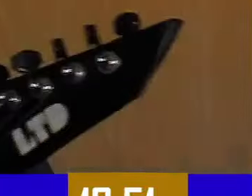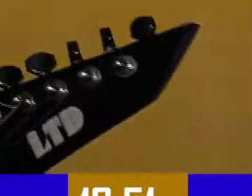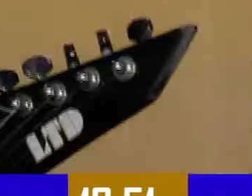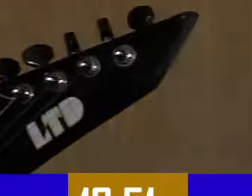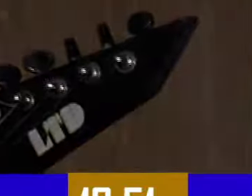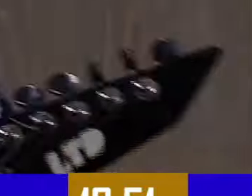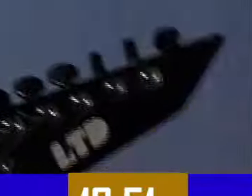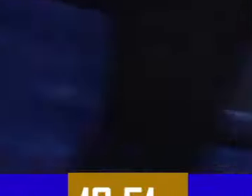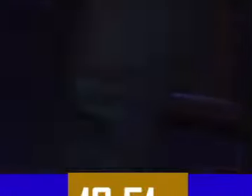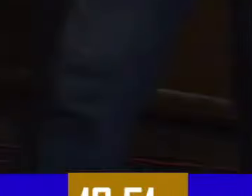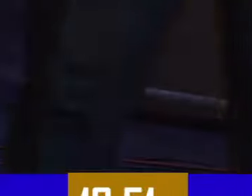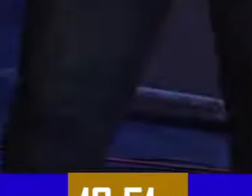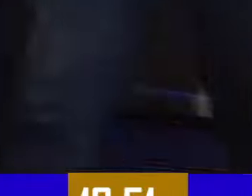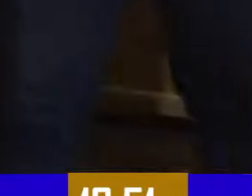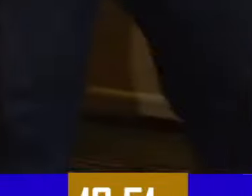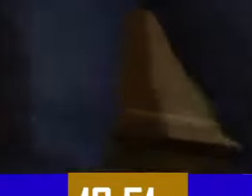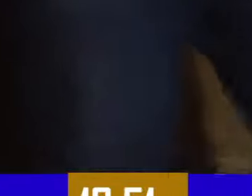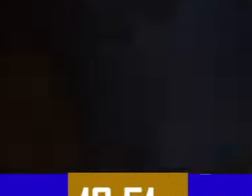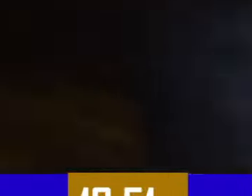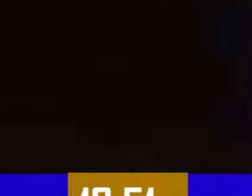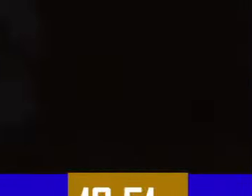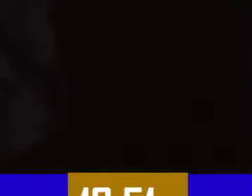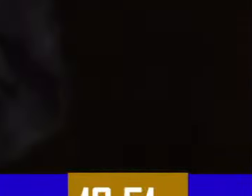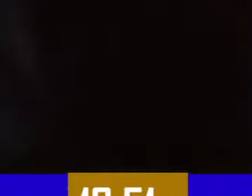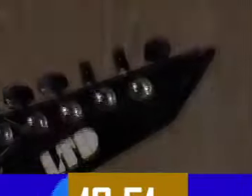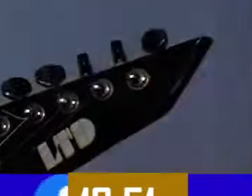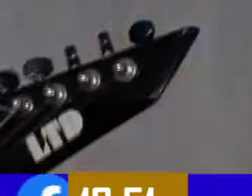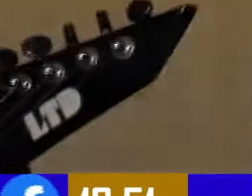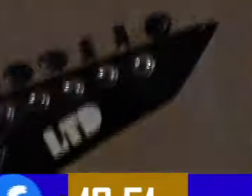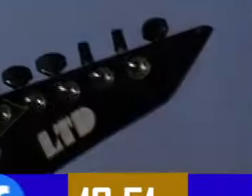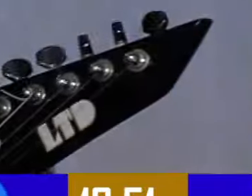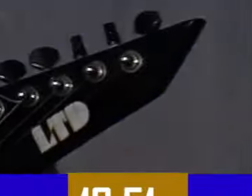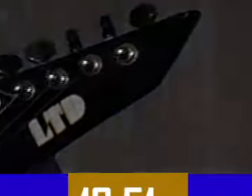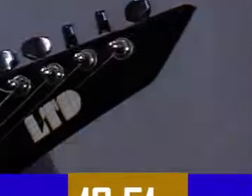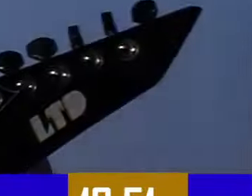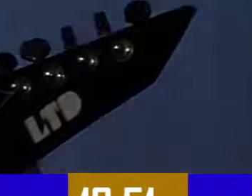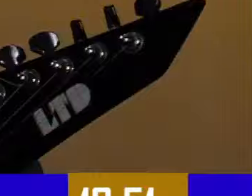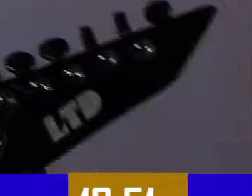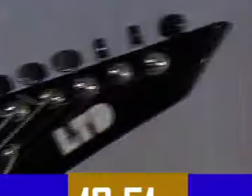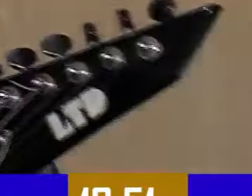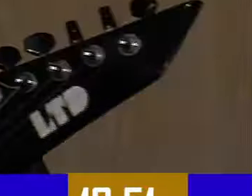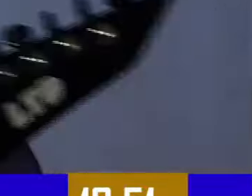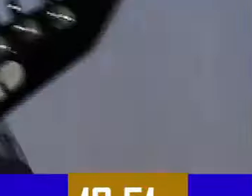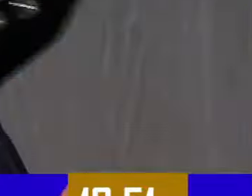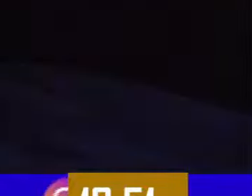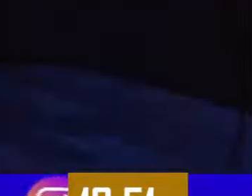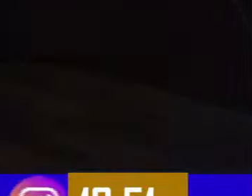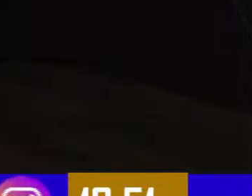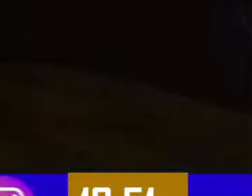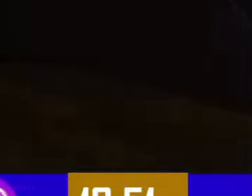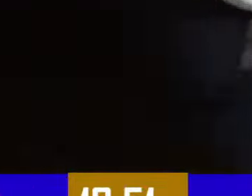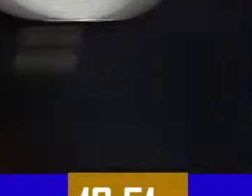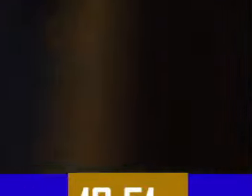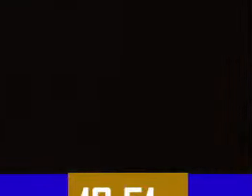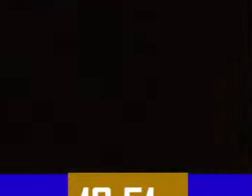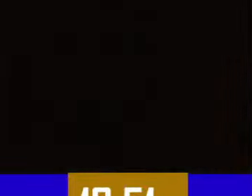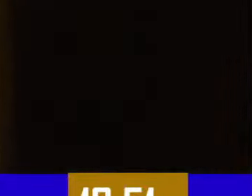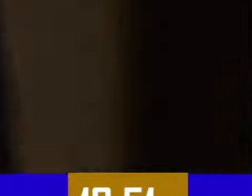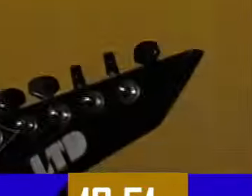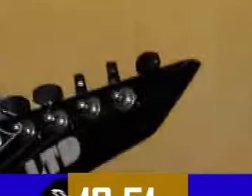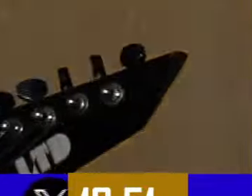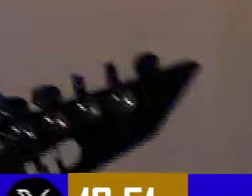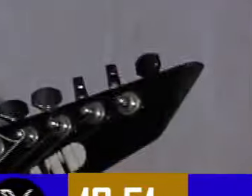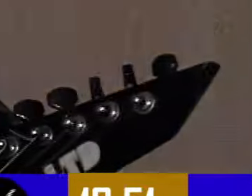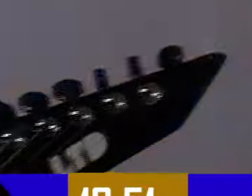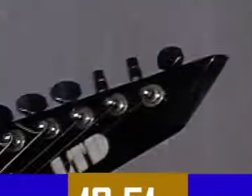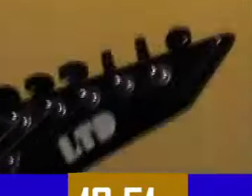Something bad, right? My skin open very good. That is no description, just is love.